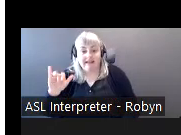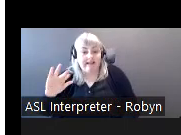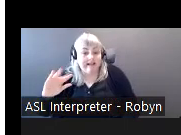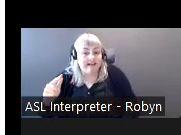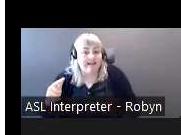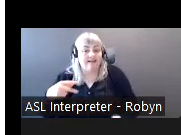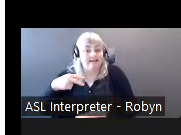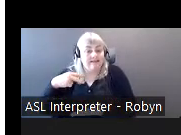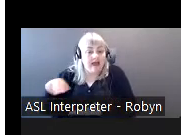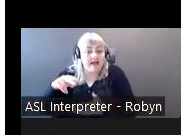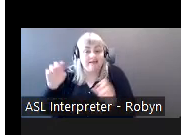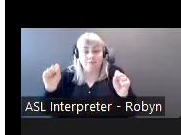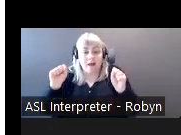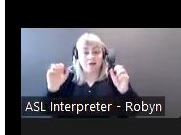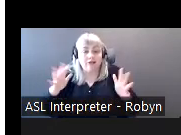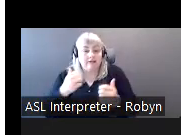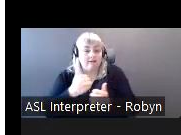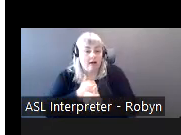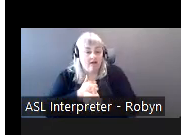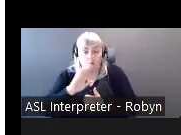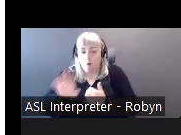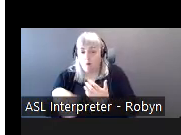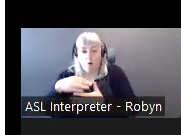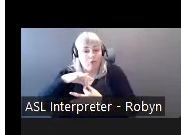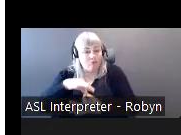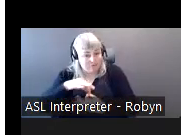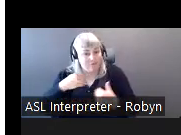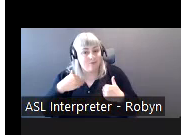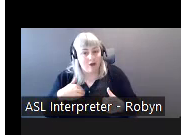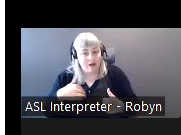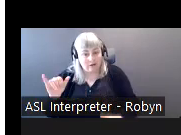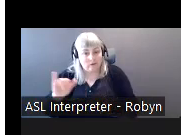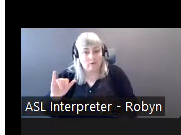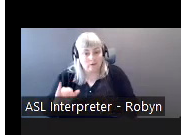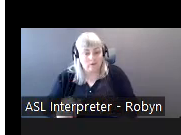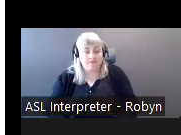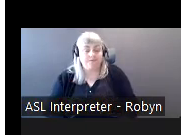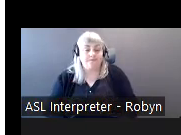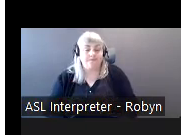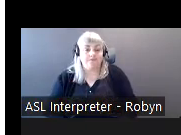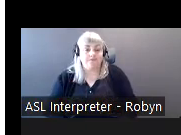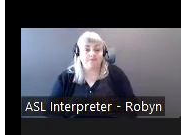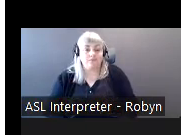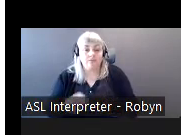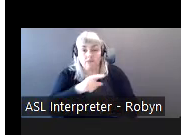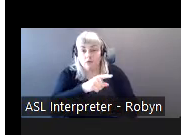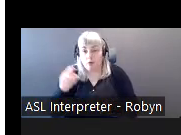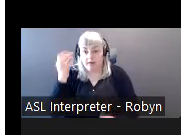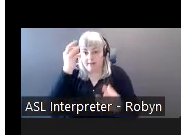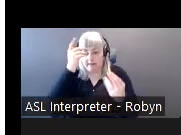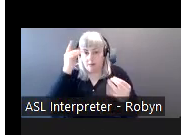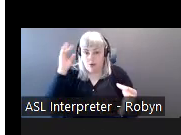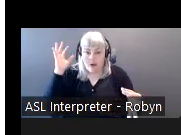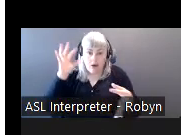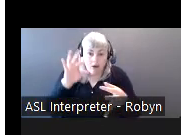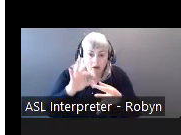magic, love, and so much more. So when we're kind of thinking about that pendulation, just